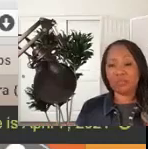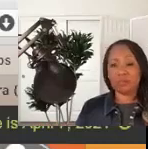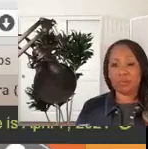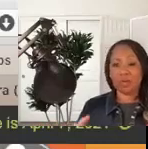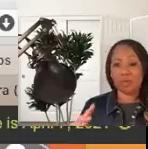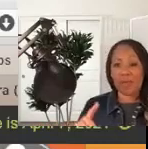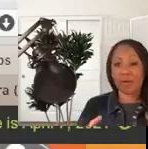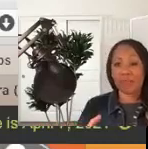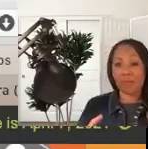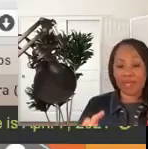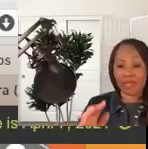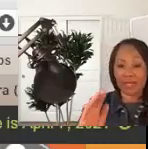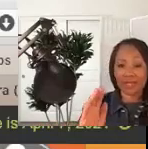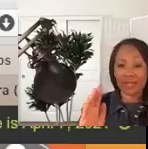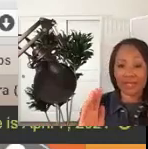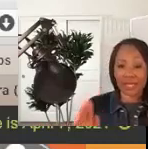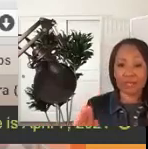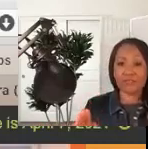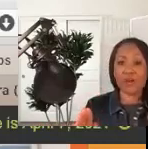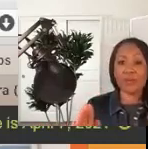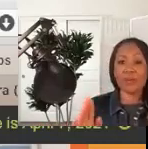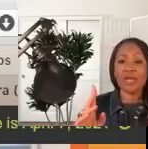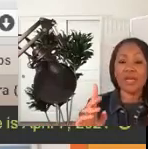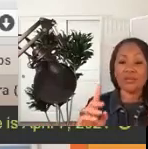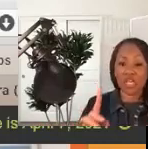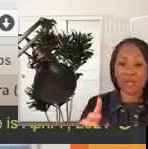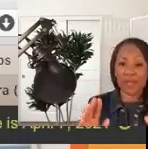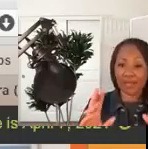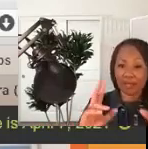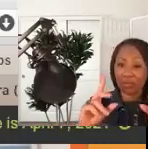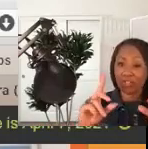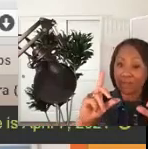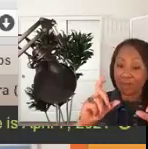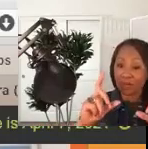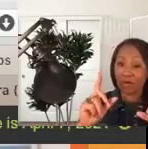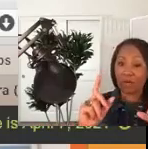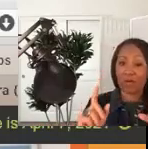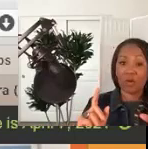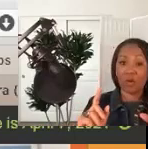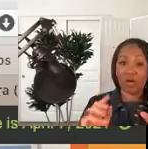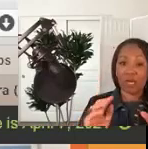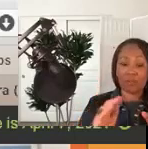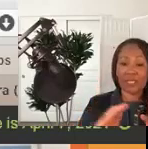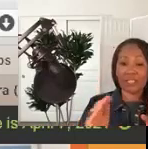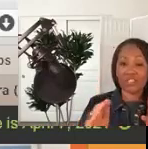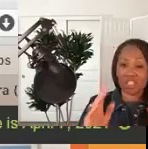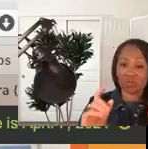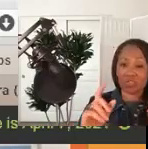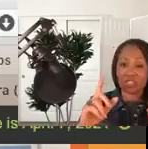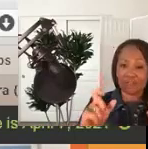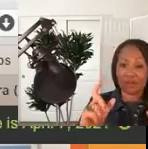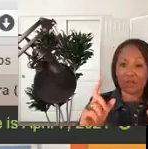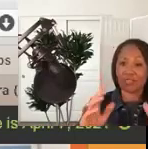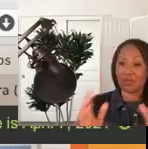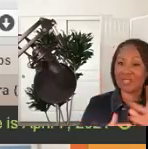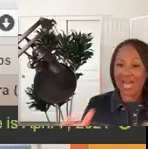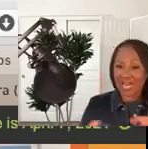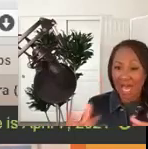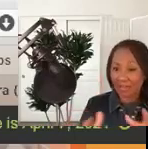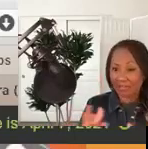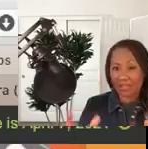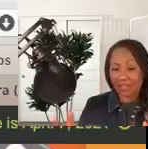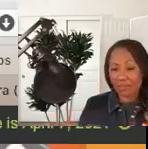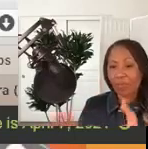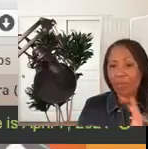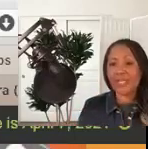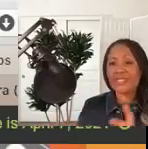because remember, your PowerPoint, it comes from a JPEG, which is a photo, or a PNG, which is a photo. So it's not